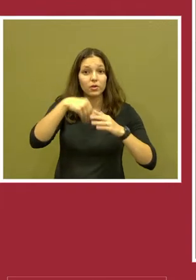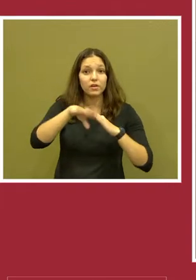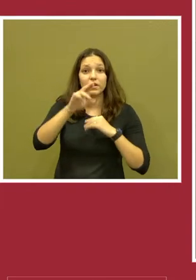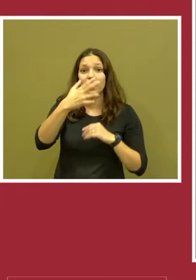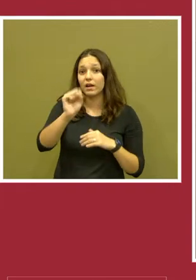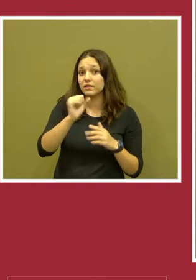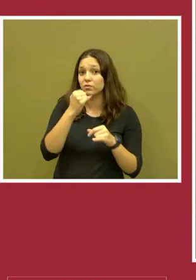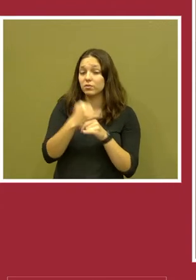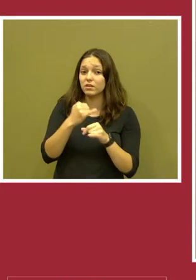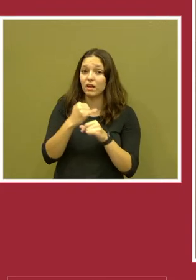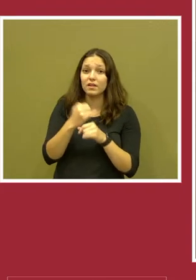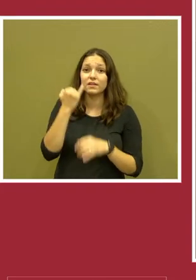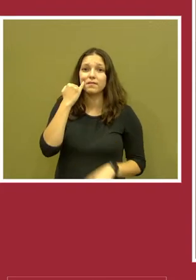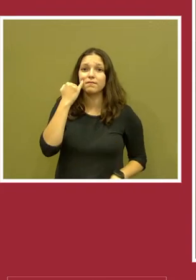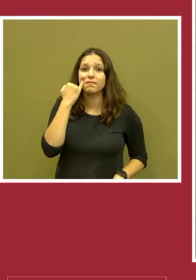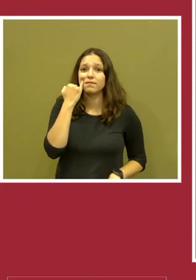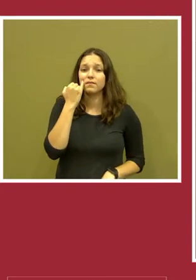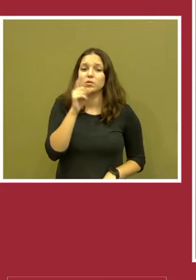they are truly